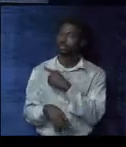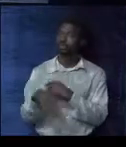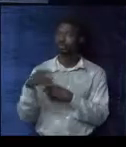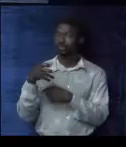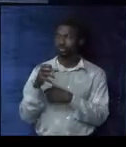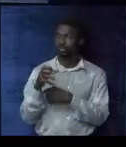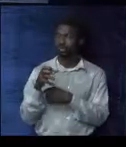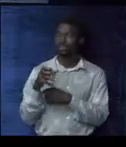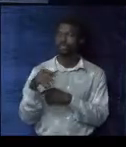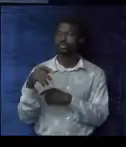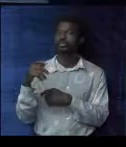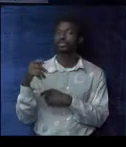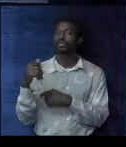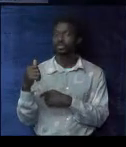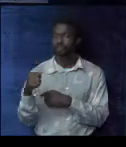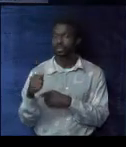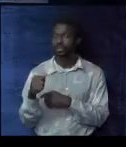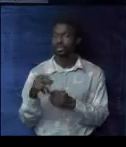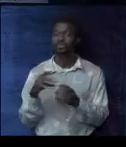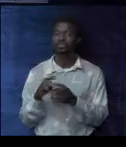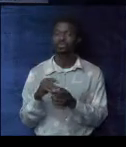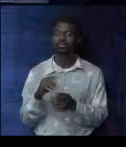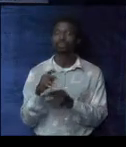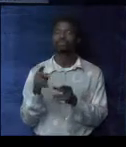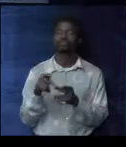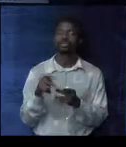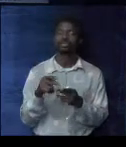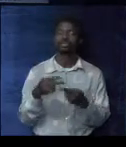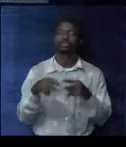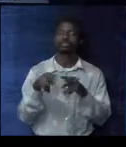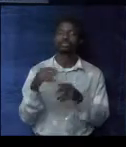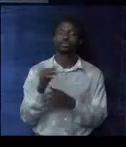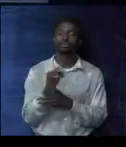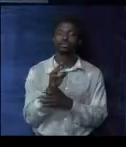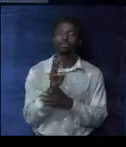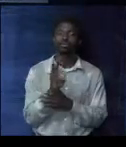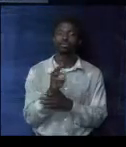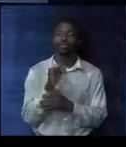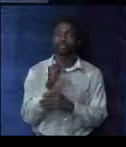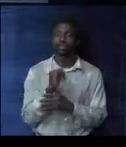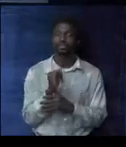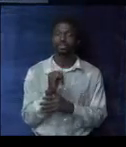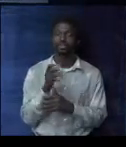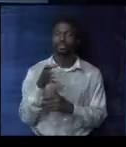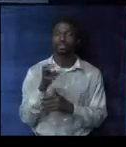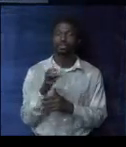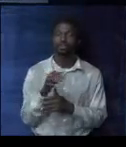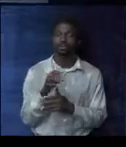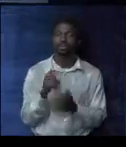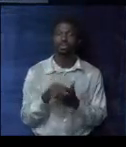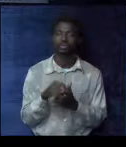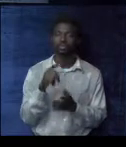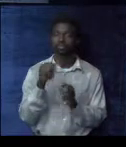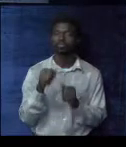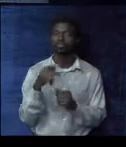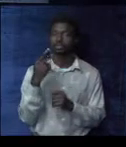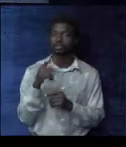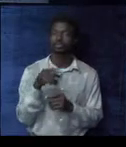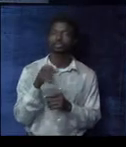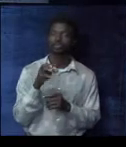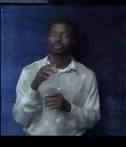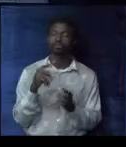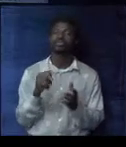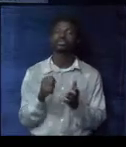my 100 tens in units. So for the place value of the place value of 6 is 100,000. So as you can